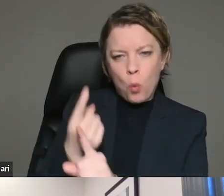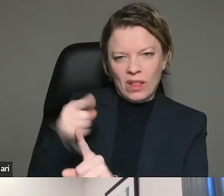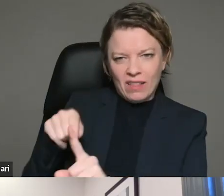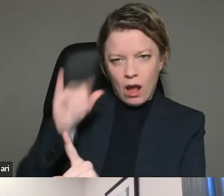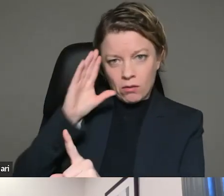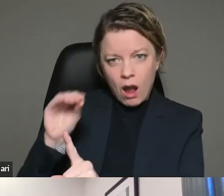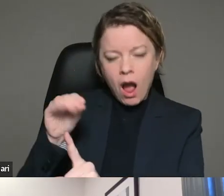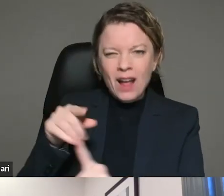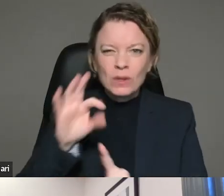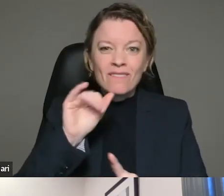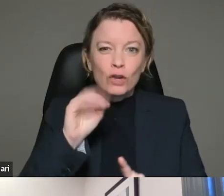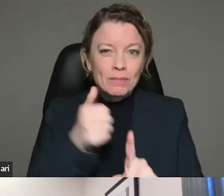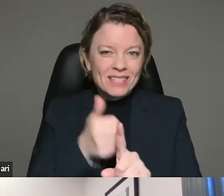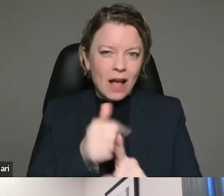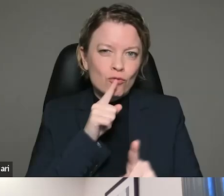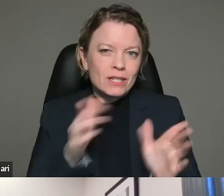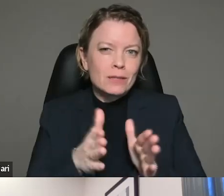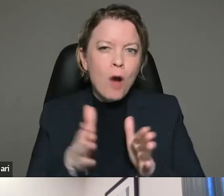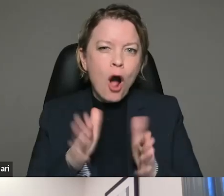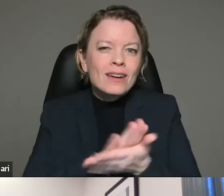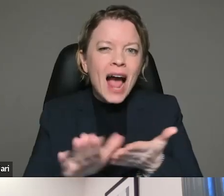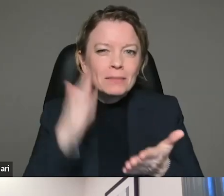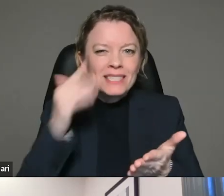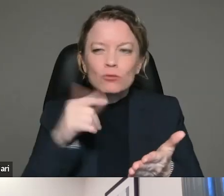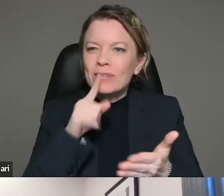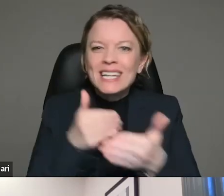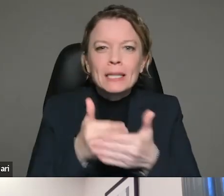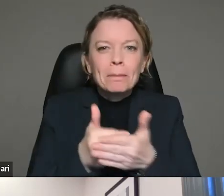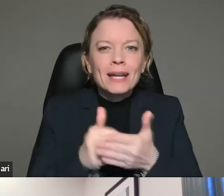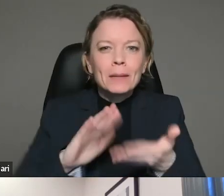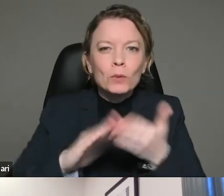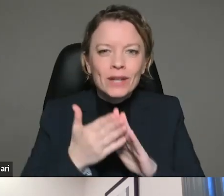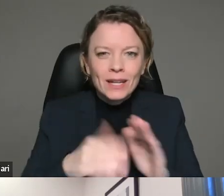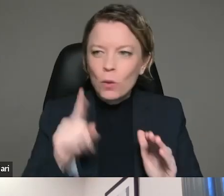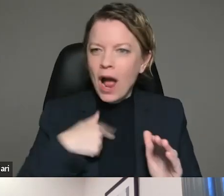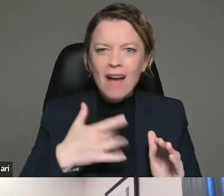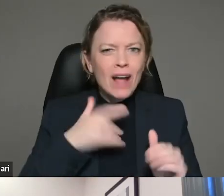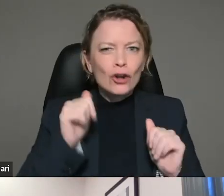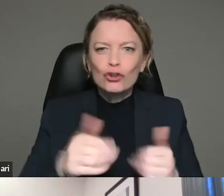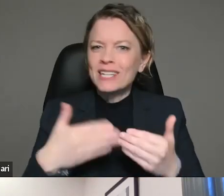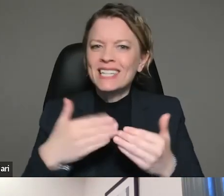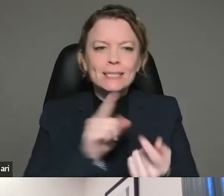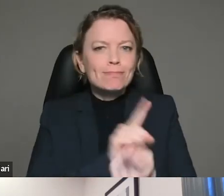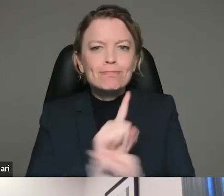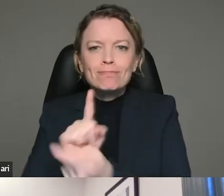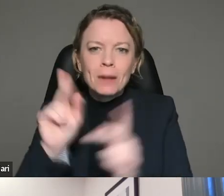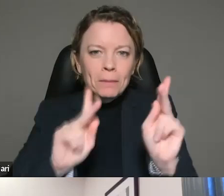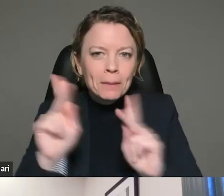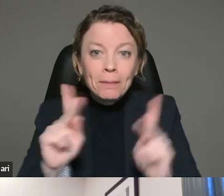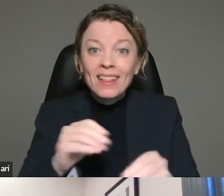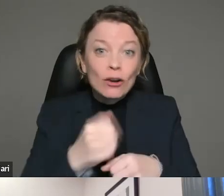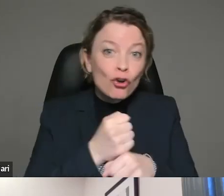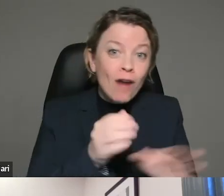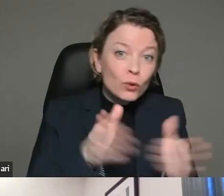it was very nice. It was a very intimate community. So I felt very open to going up to everybody, whether it was in the coffee